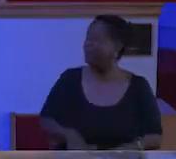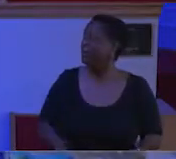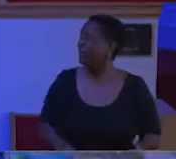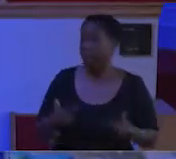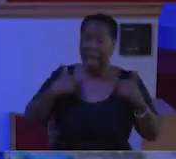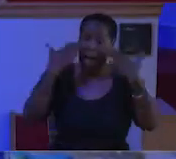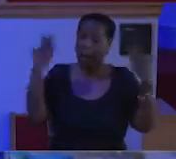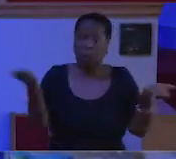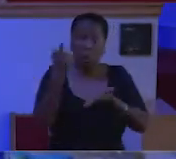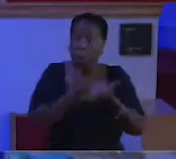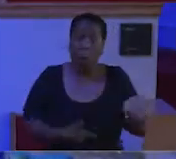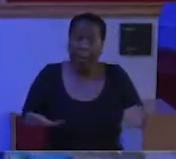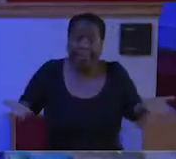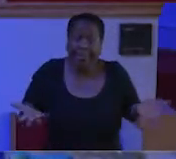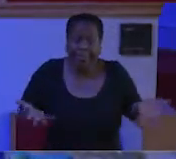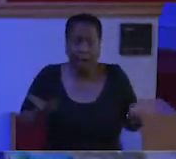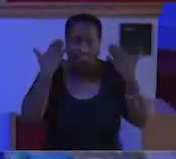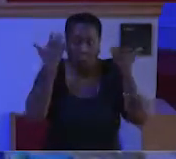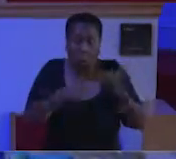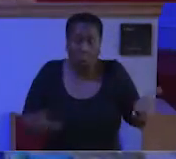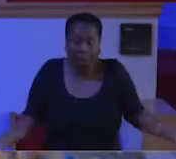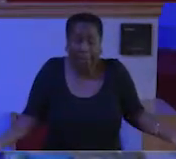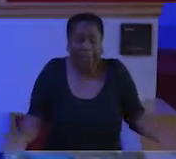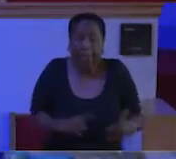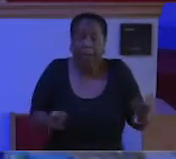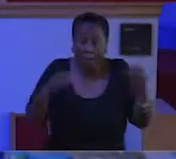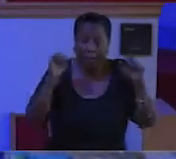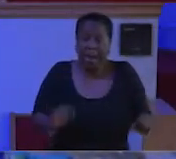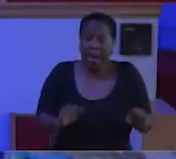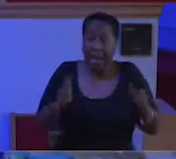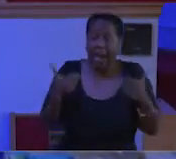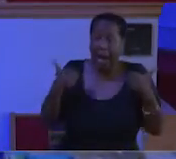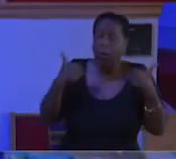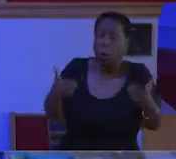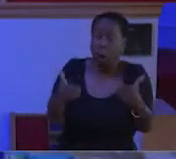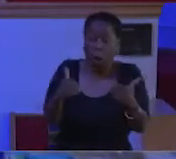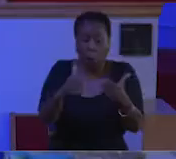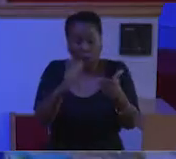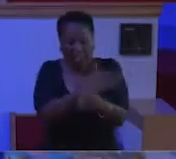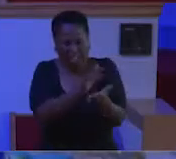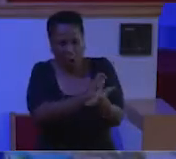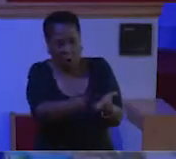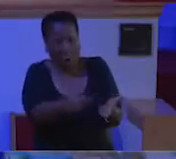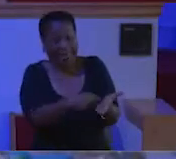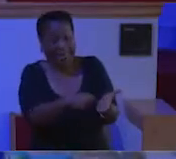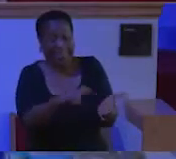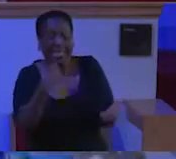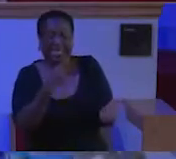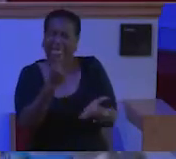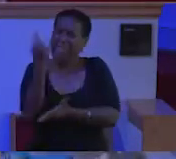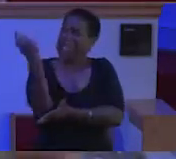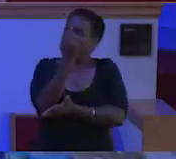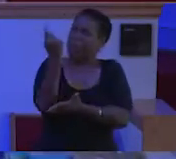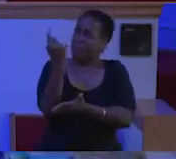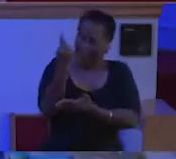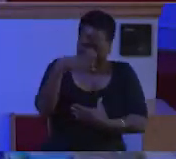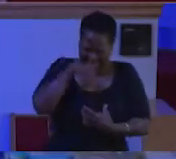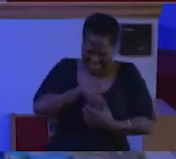I don't know what it is, but I echo with the songwriter who said, something within